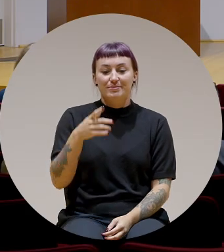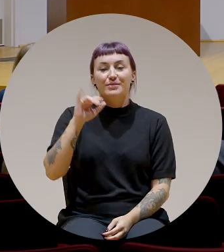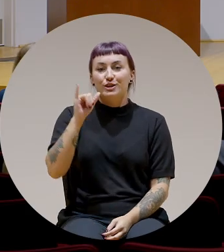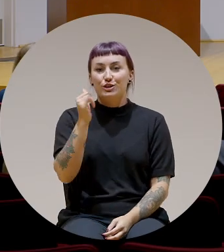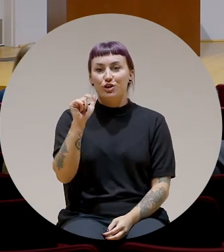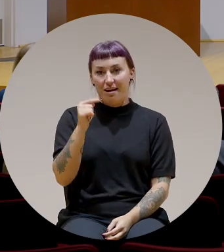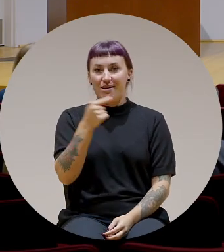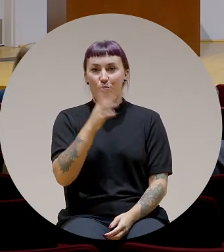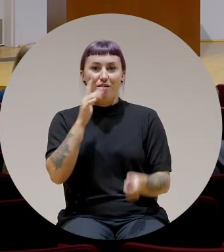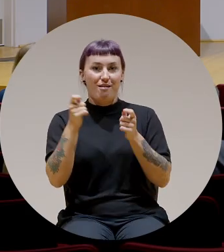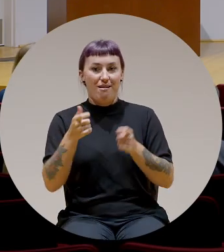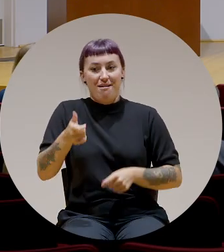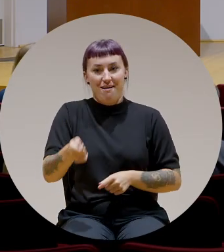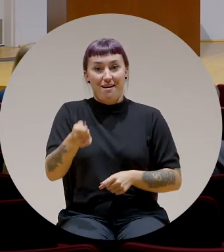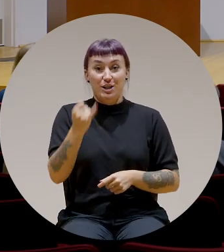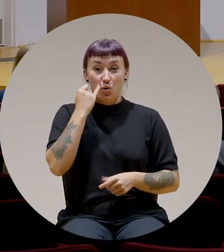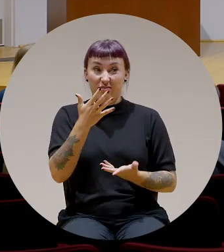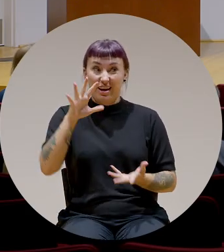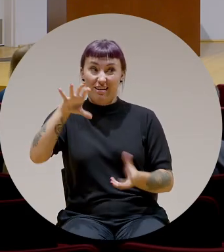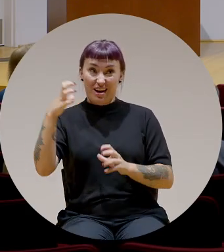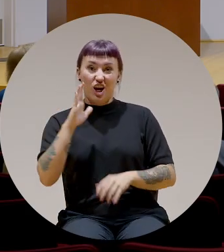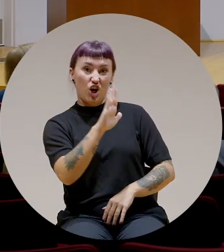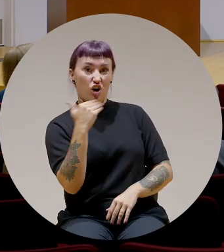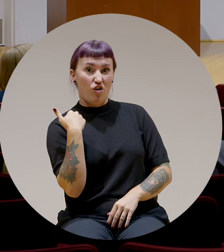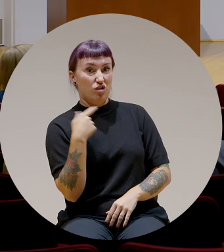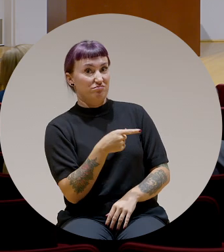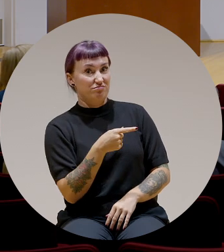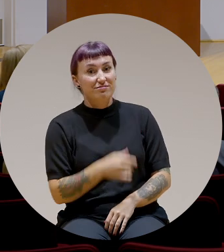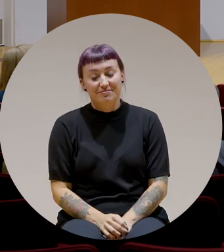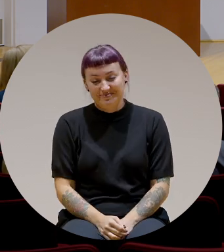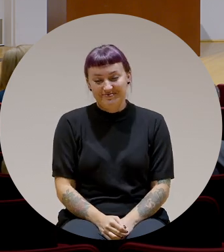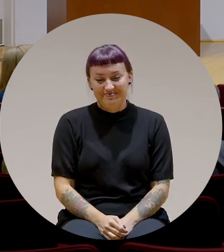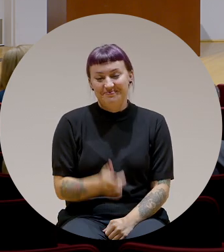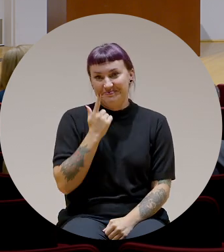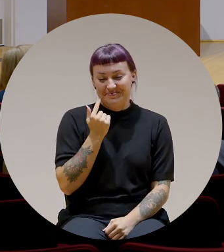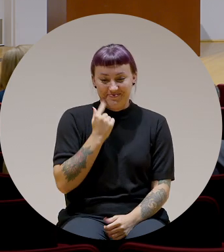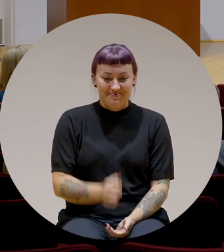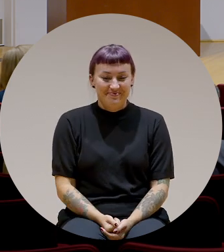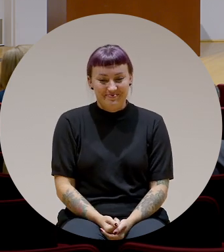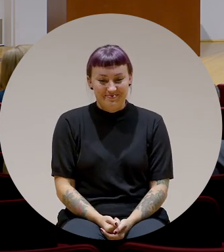I control the remote, so if things go wonky, it's my fault. It's her fault.